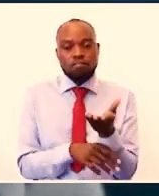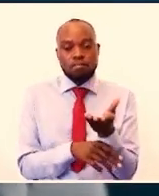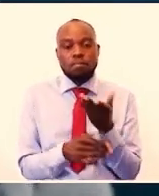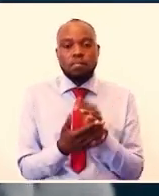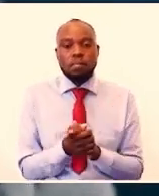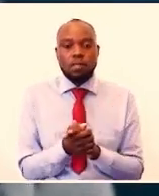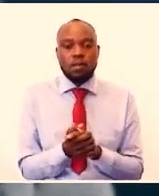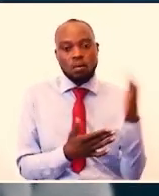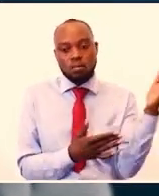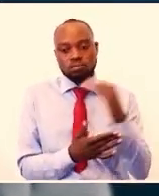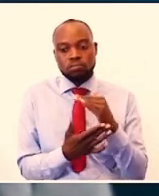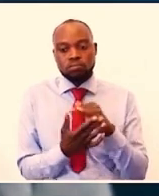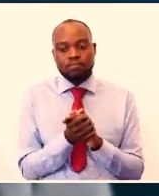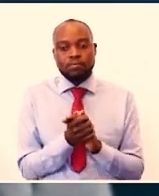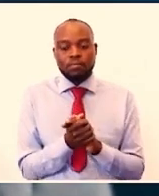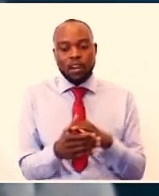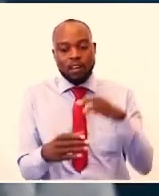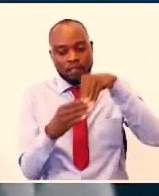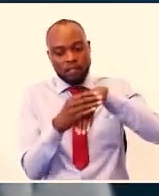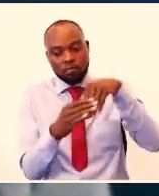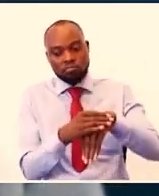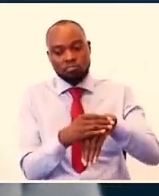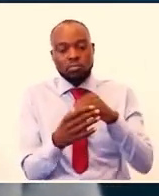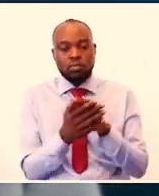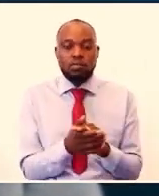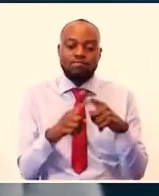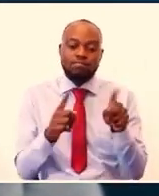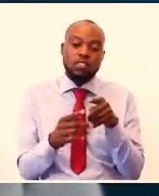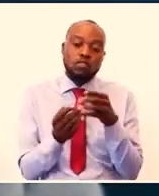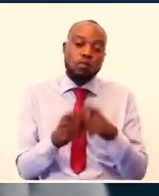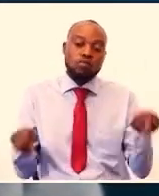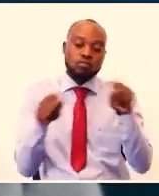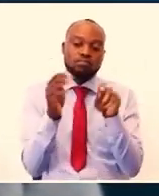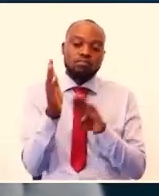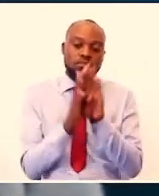the strategic investments needed for development.